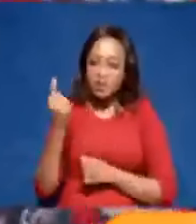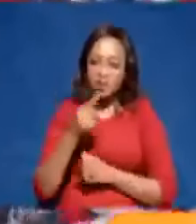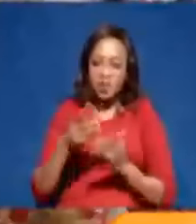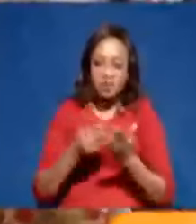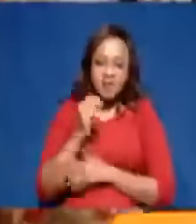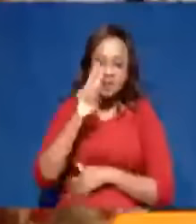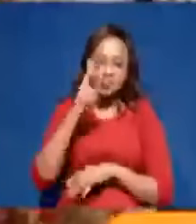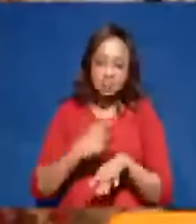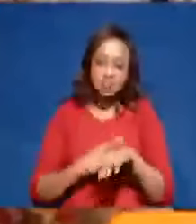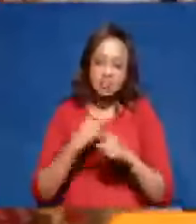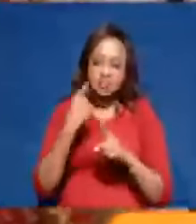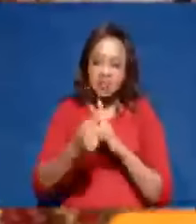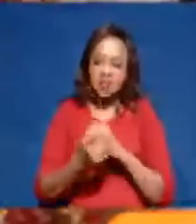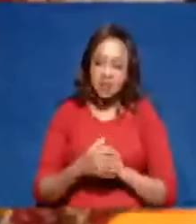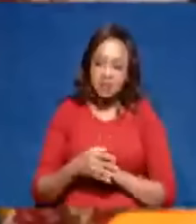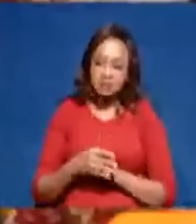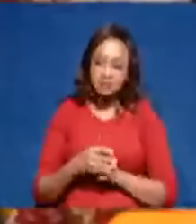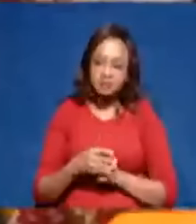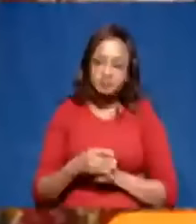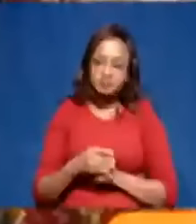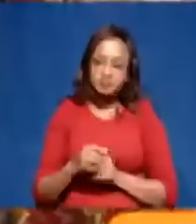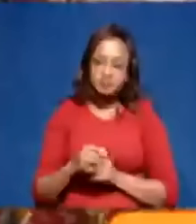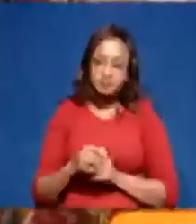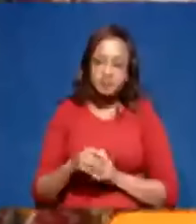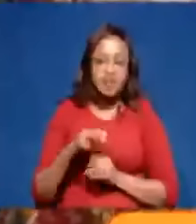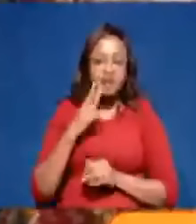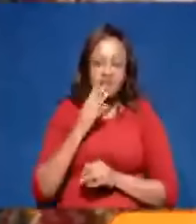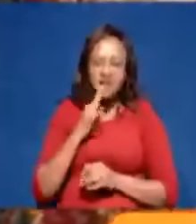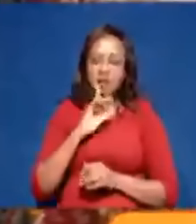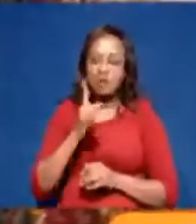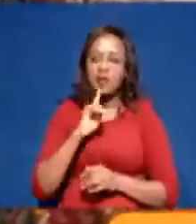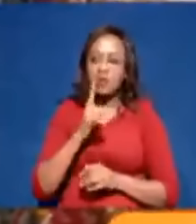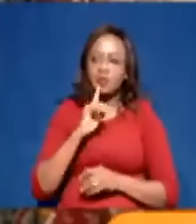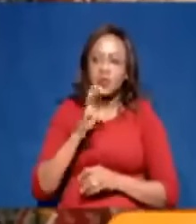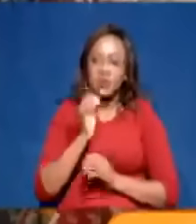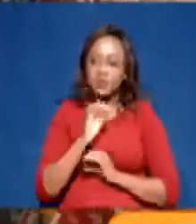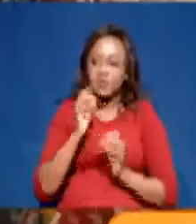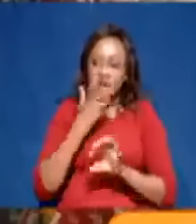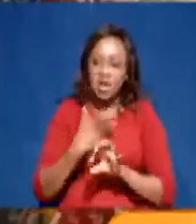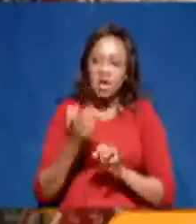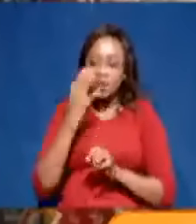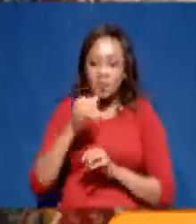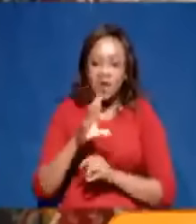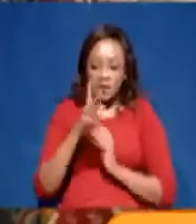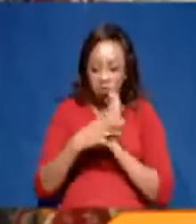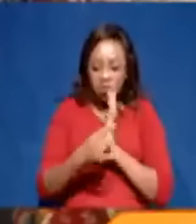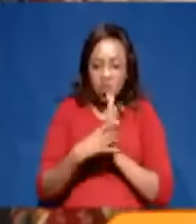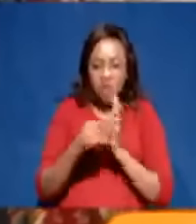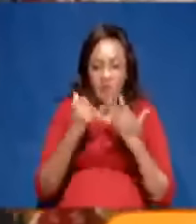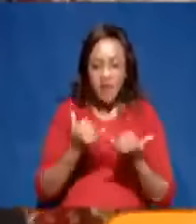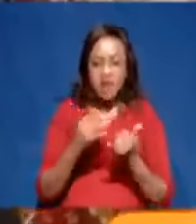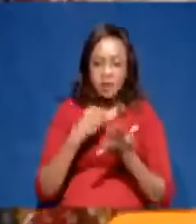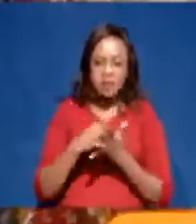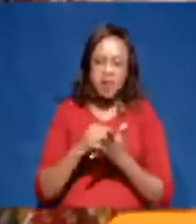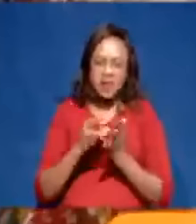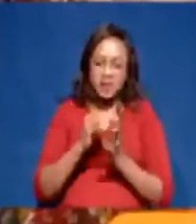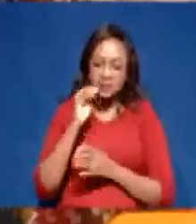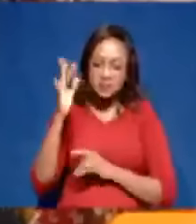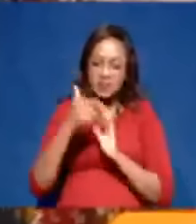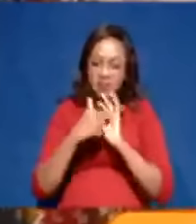year. Sijui tutafanya aje, ujuwezi ongeza mizigo every day. Na rate ya dola inaongezeka every day. Unapata dola since kama from